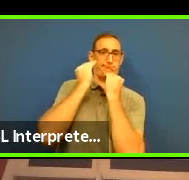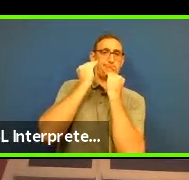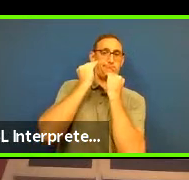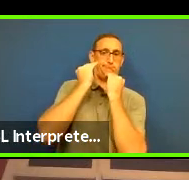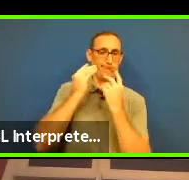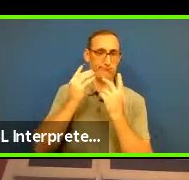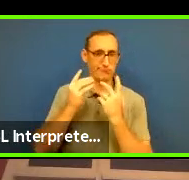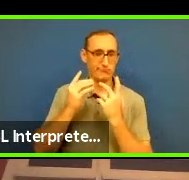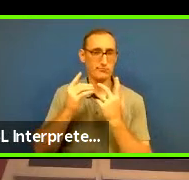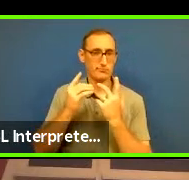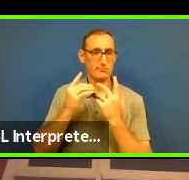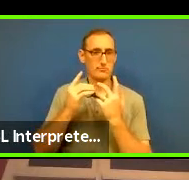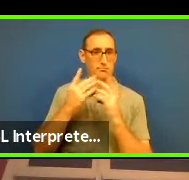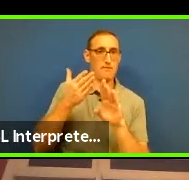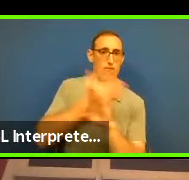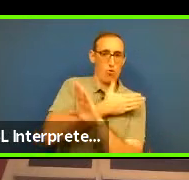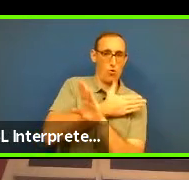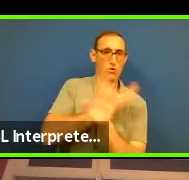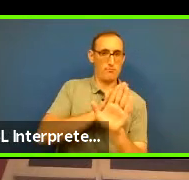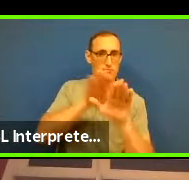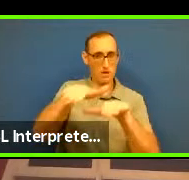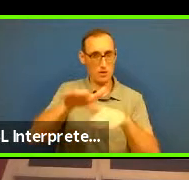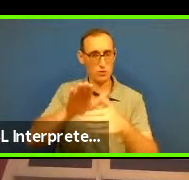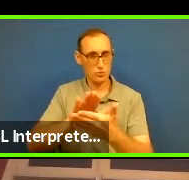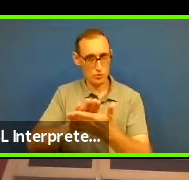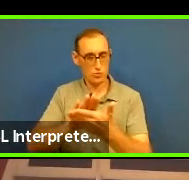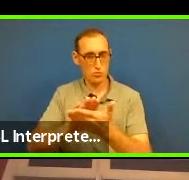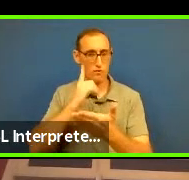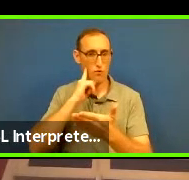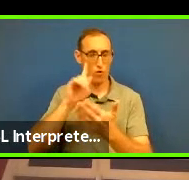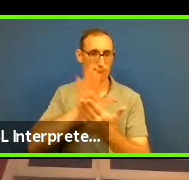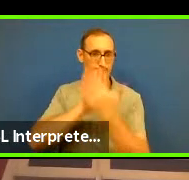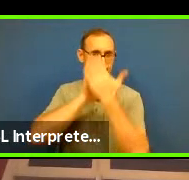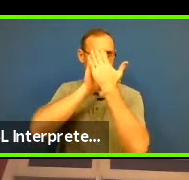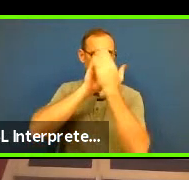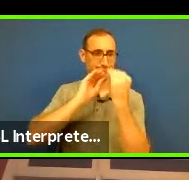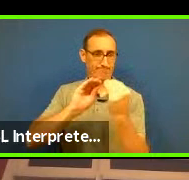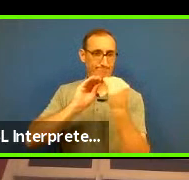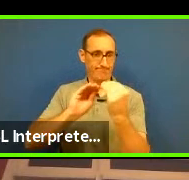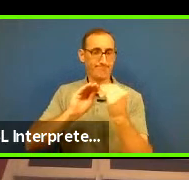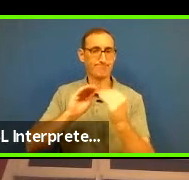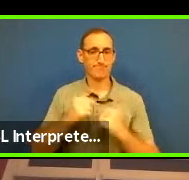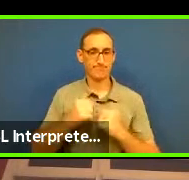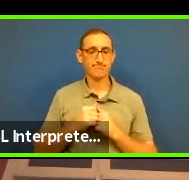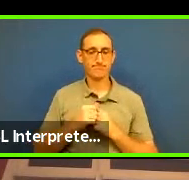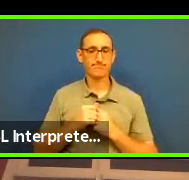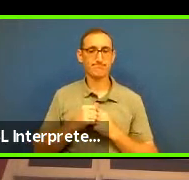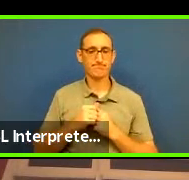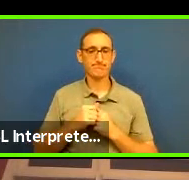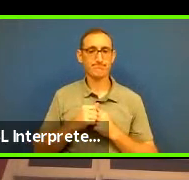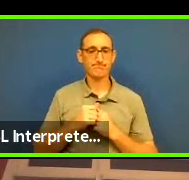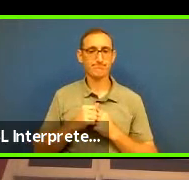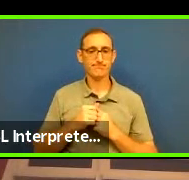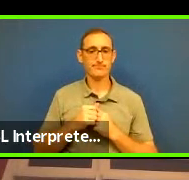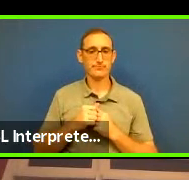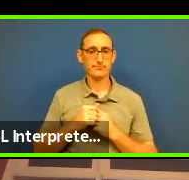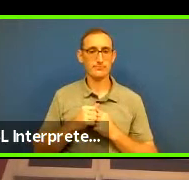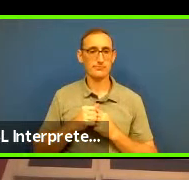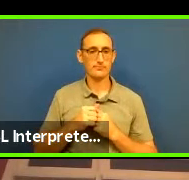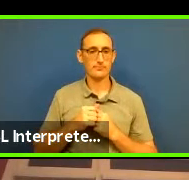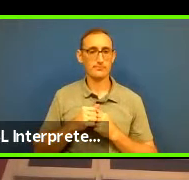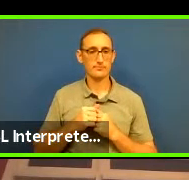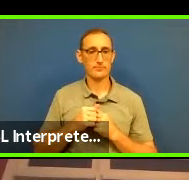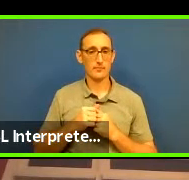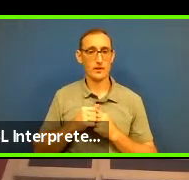the return to in-person instruction. I will follow up with schools if they're doing